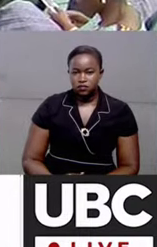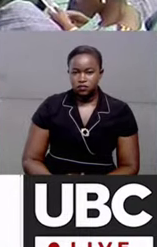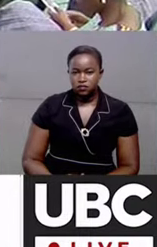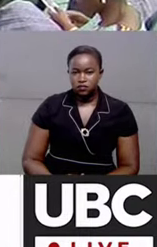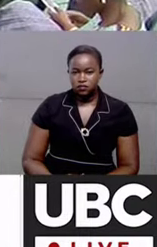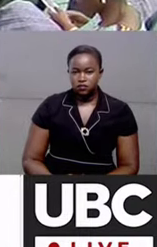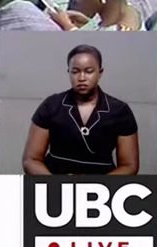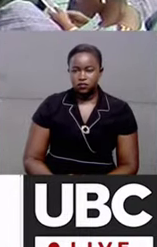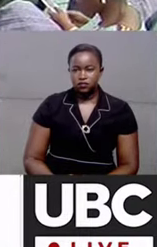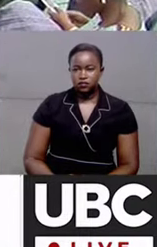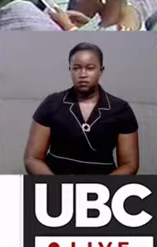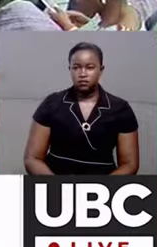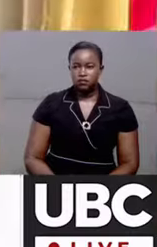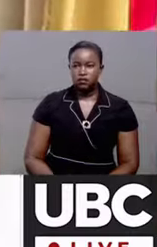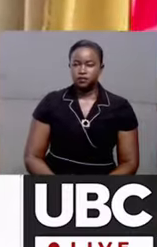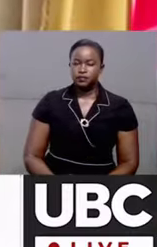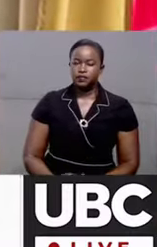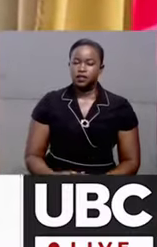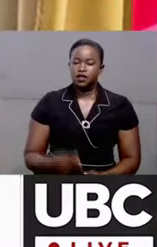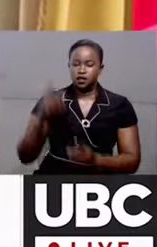Defense and Veteran Affairs.